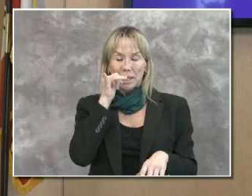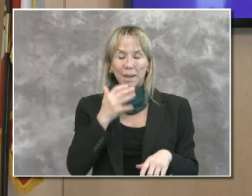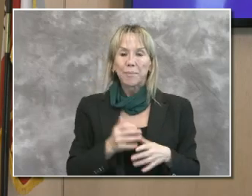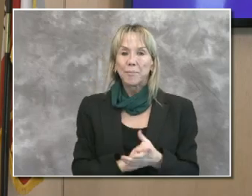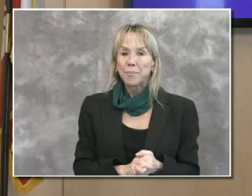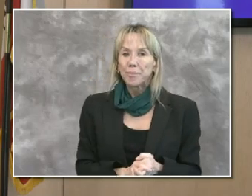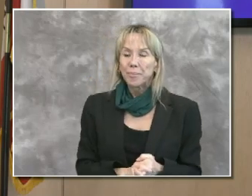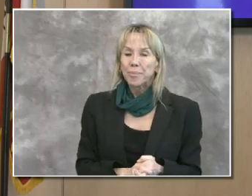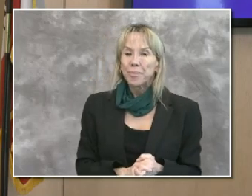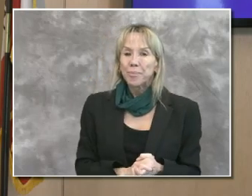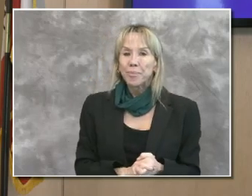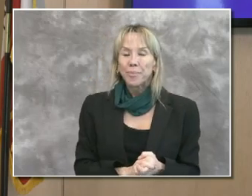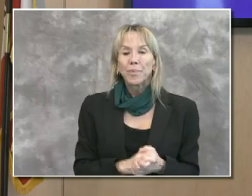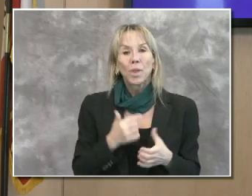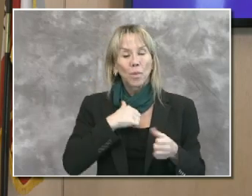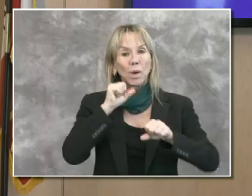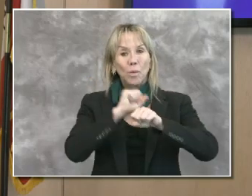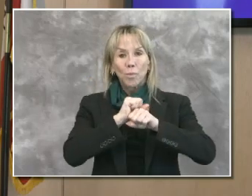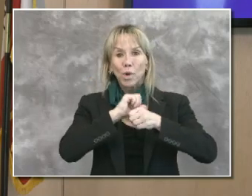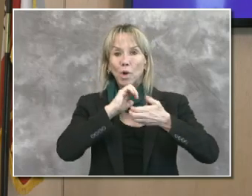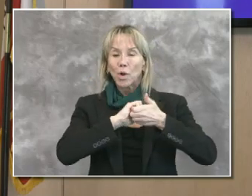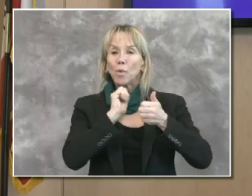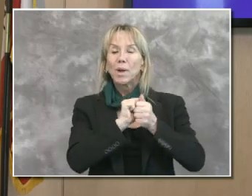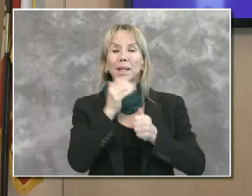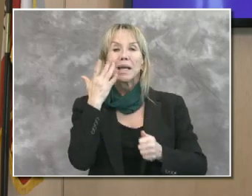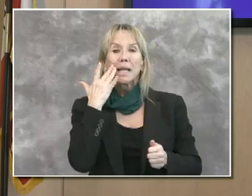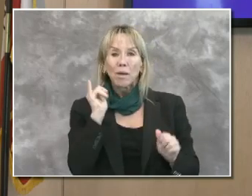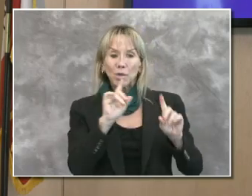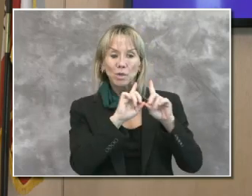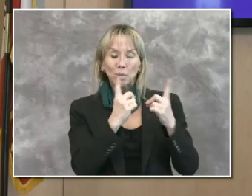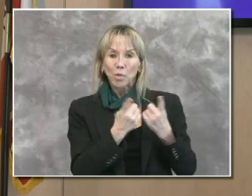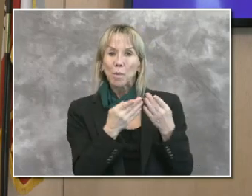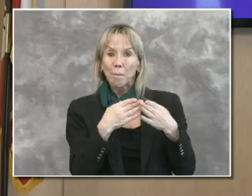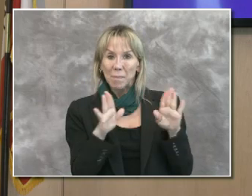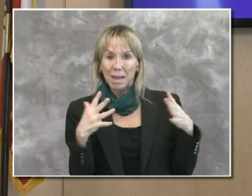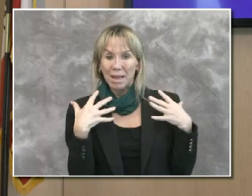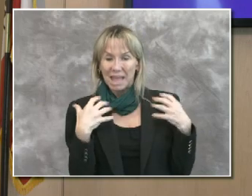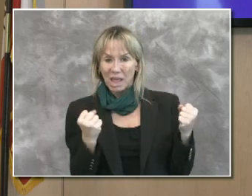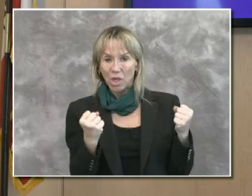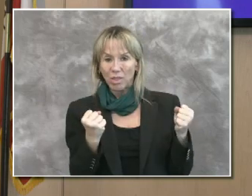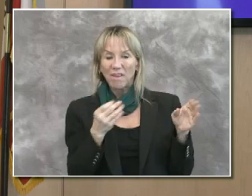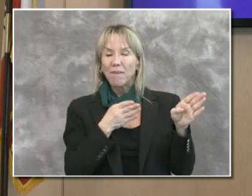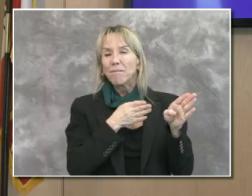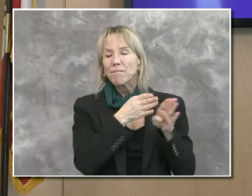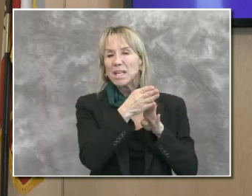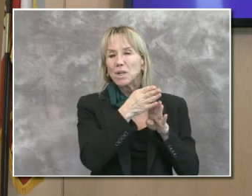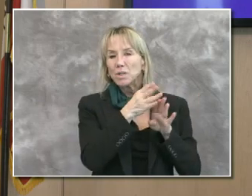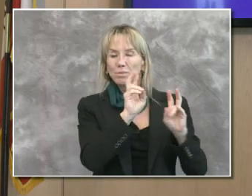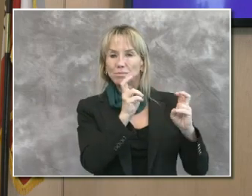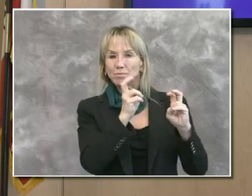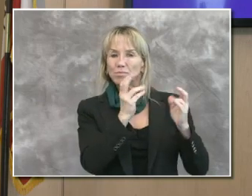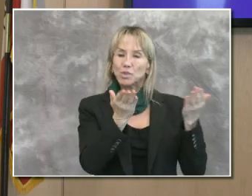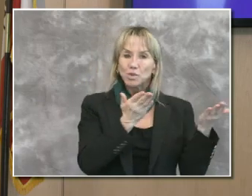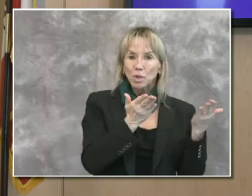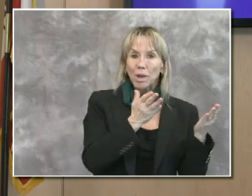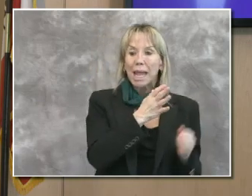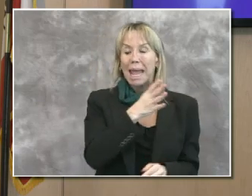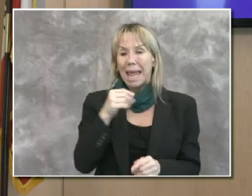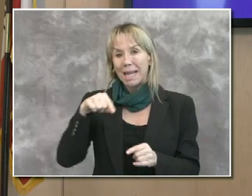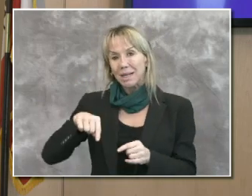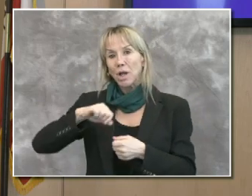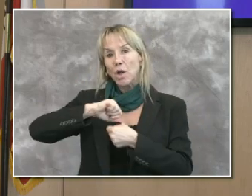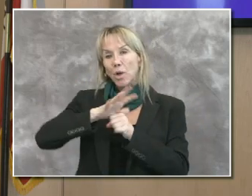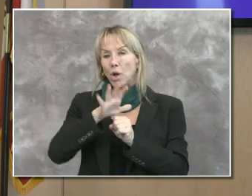have worked with the California Department of Public Health Laboratory Field Services and also the COVID clinic